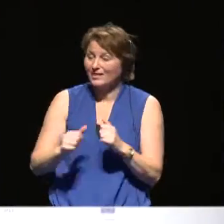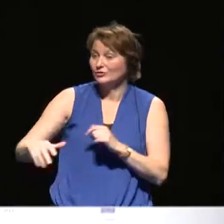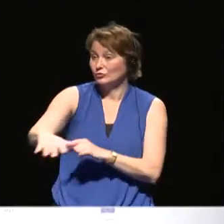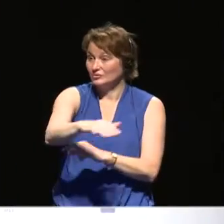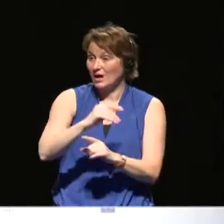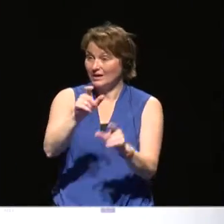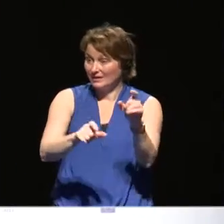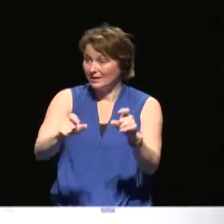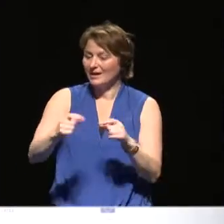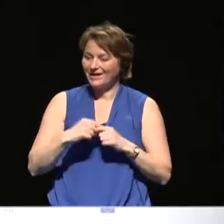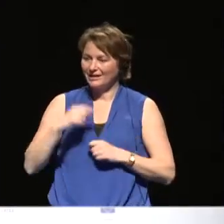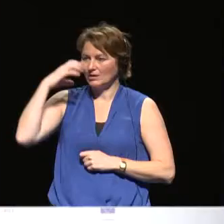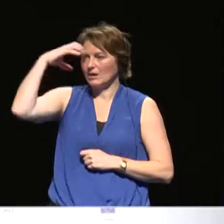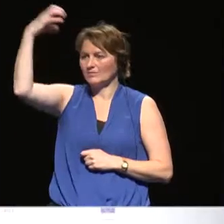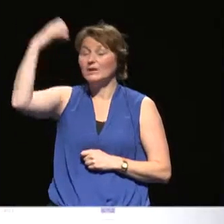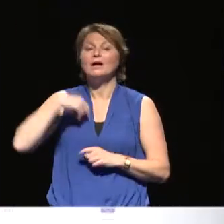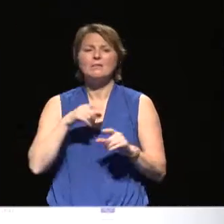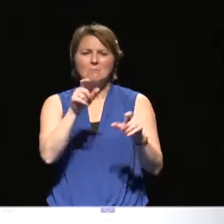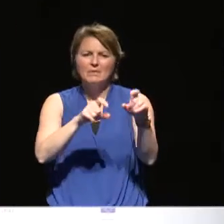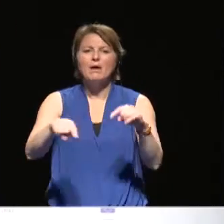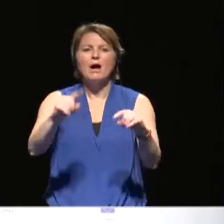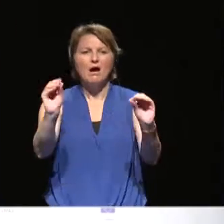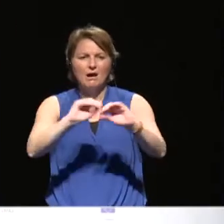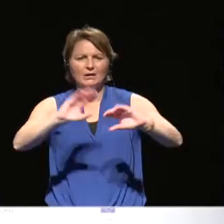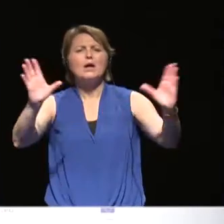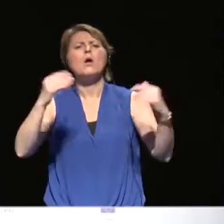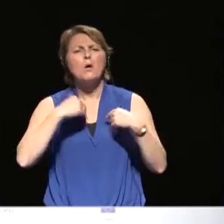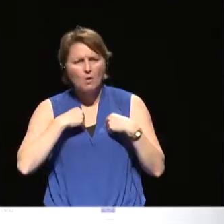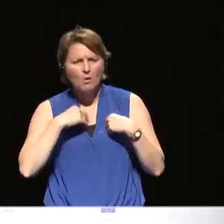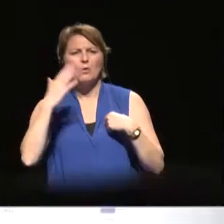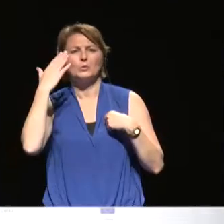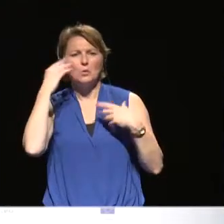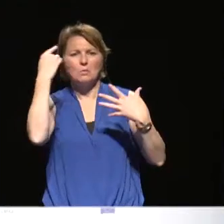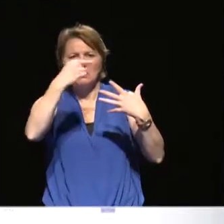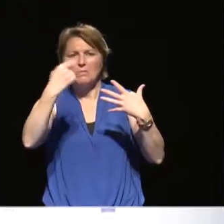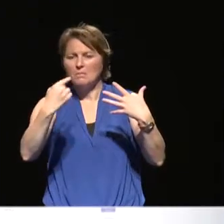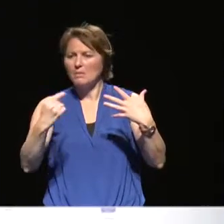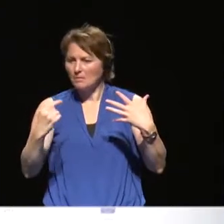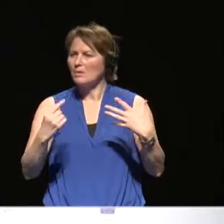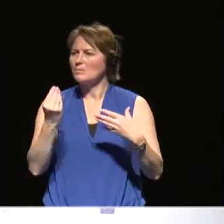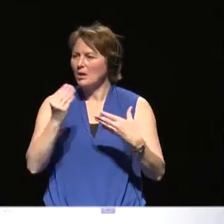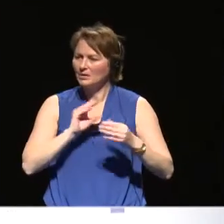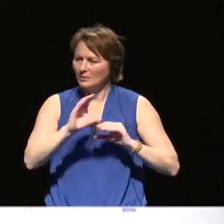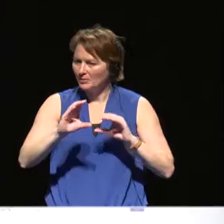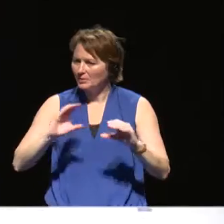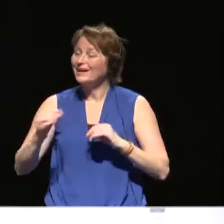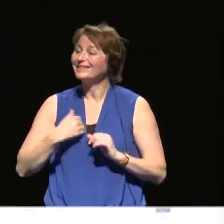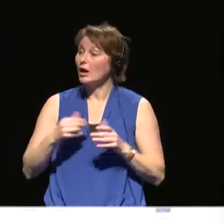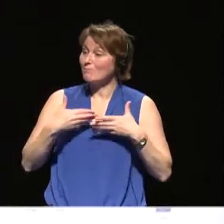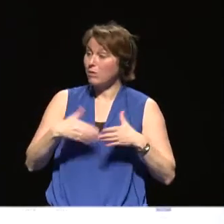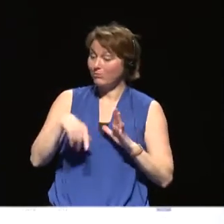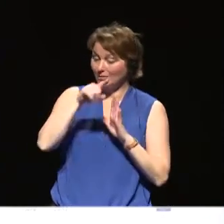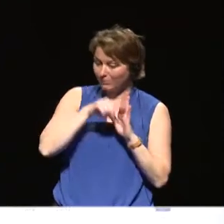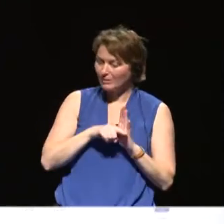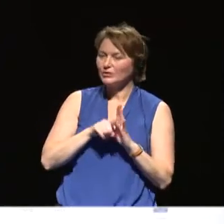in this way that people will have a clearer view of what is happening, and you'll have involvement of the population, and public policies will reflect the interests